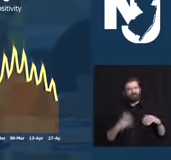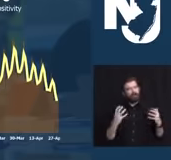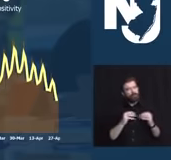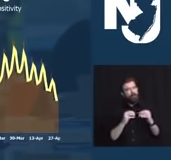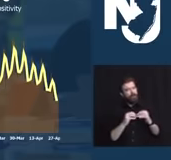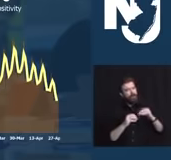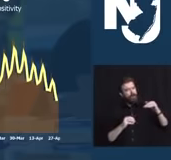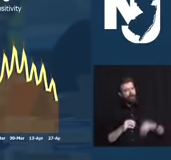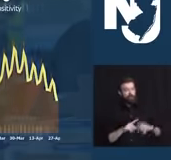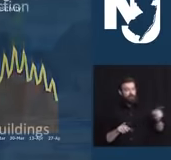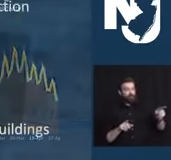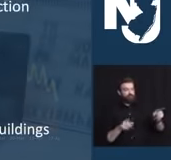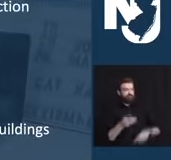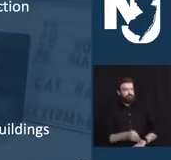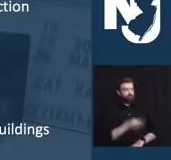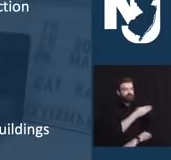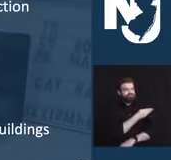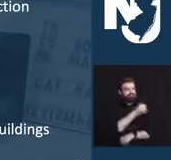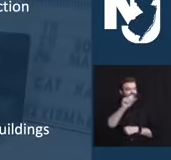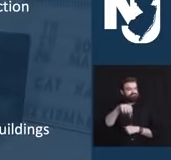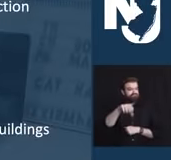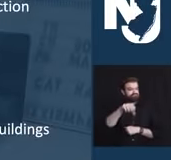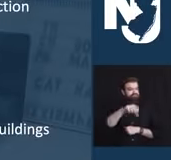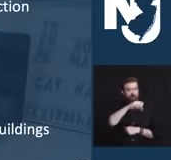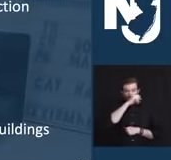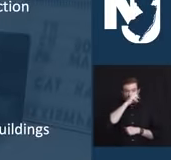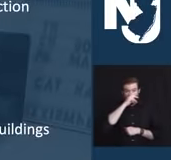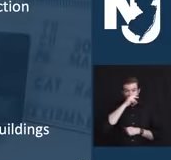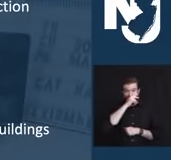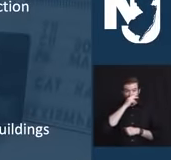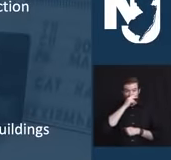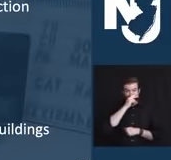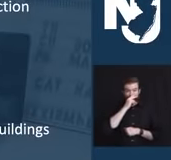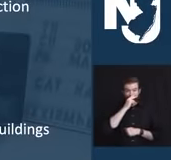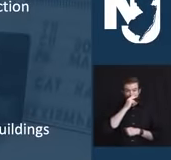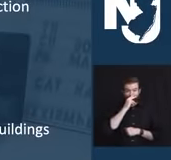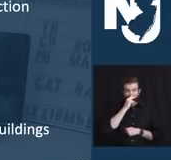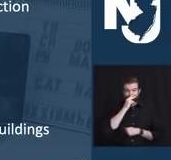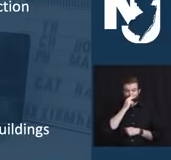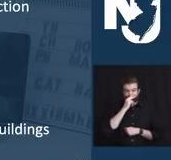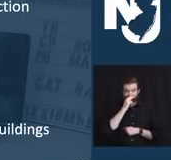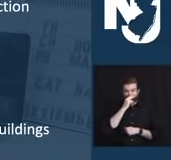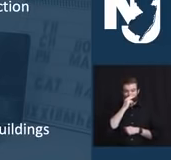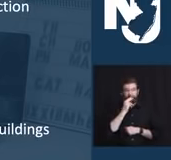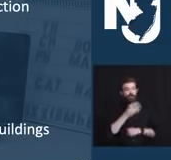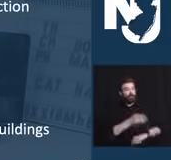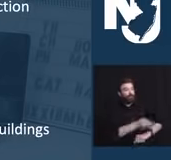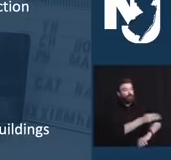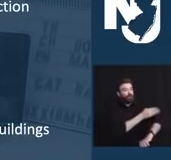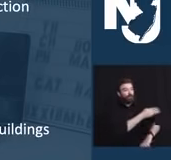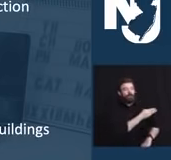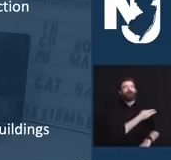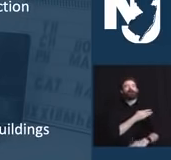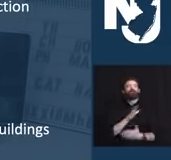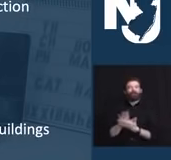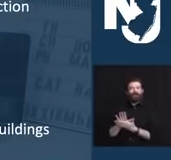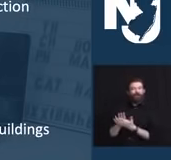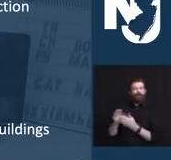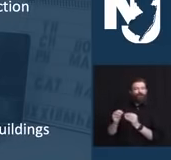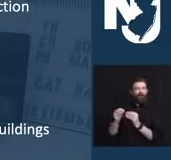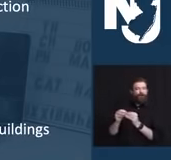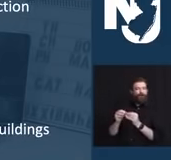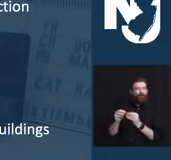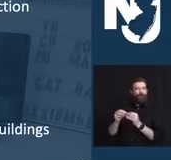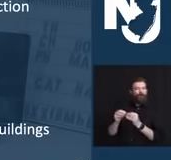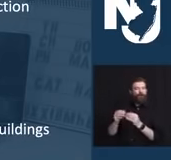And this progress is carrying over to our schools, where we continue to see a transition away from remote learning into either full-time,